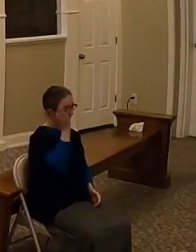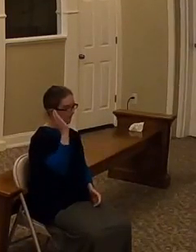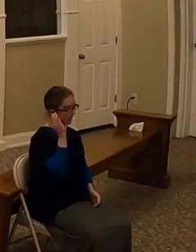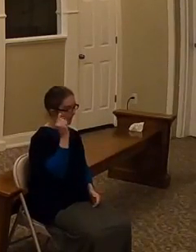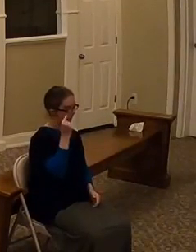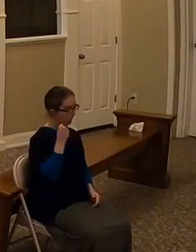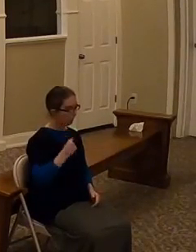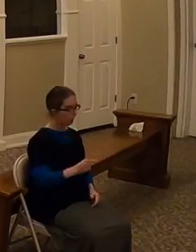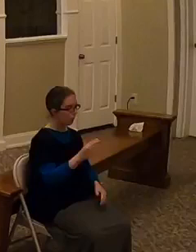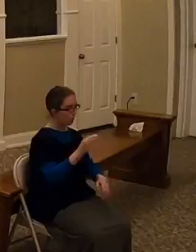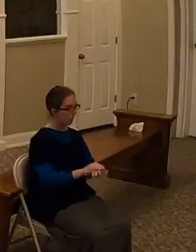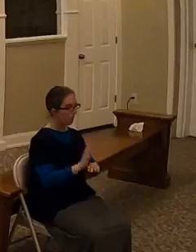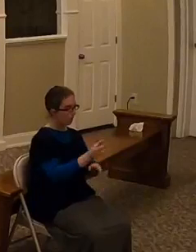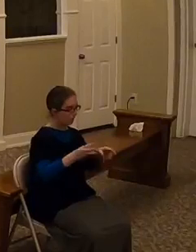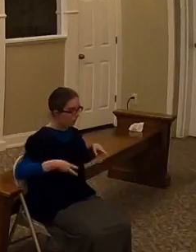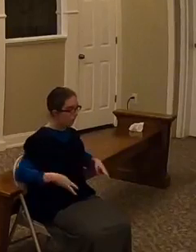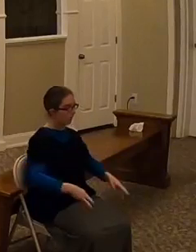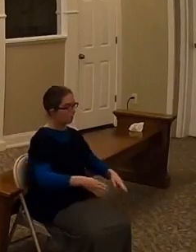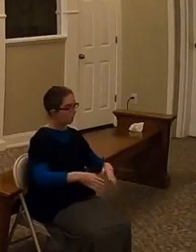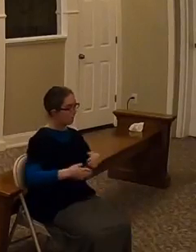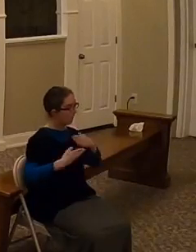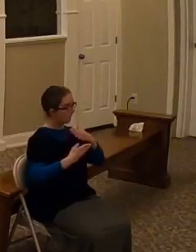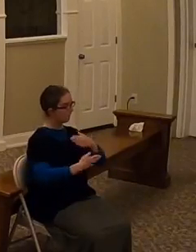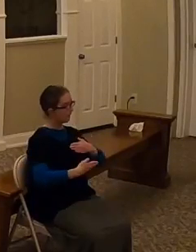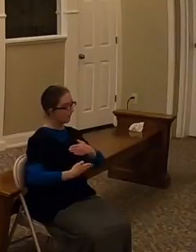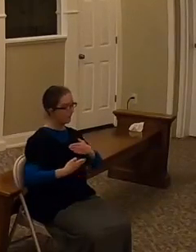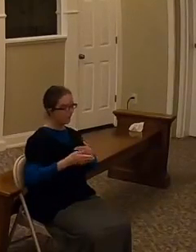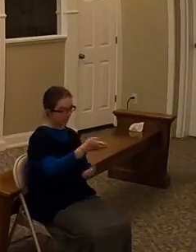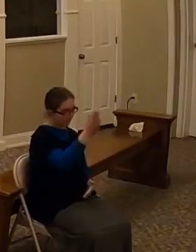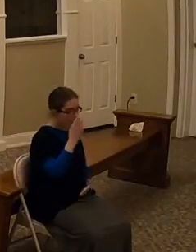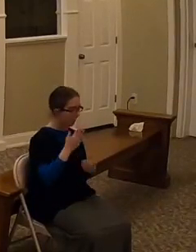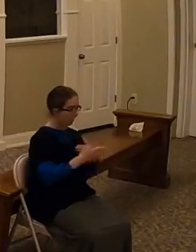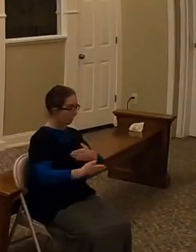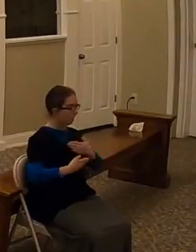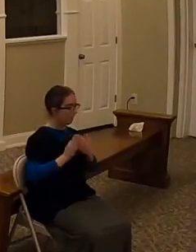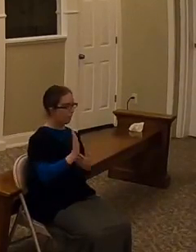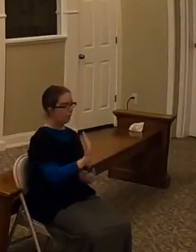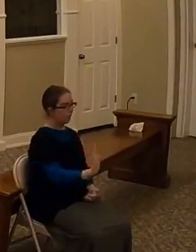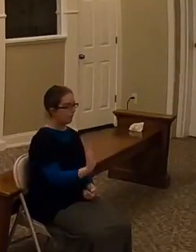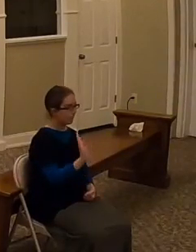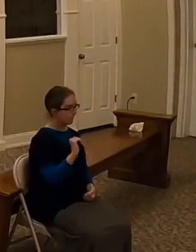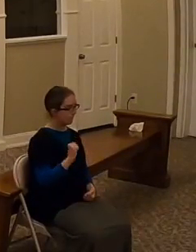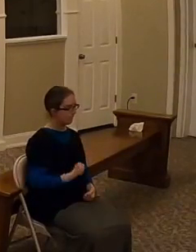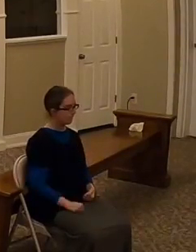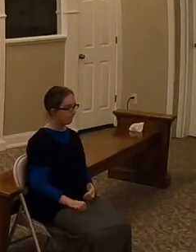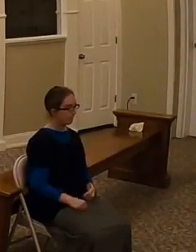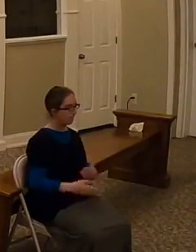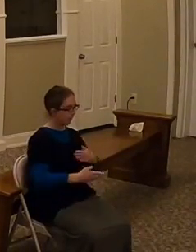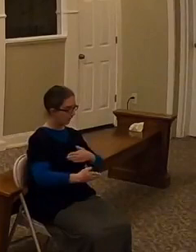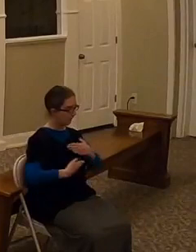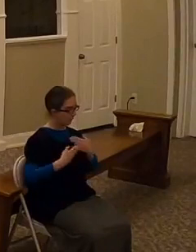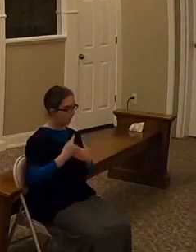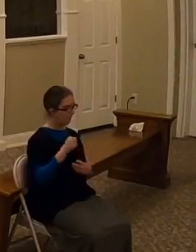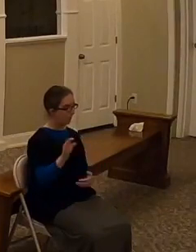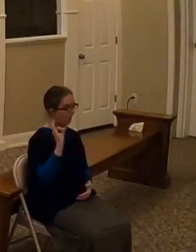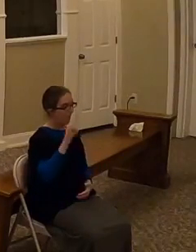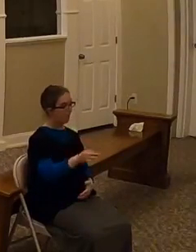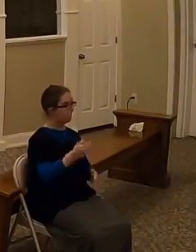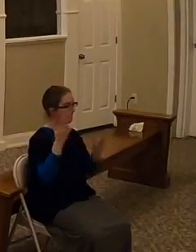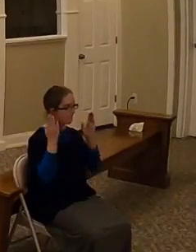then you go on your merry way. You have satisfied God. You've satisfied yourself. You've satisfied the